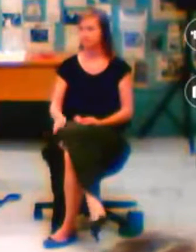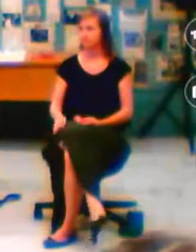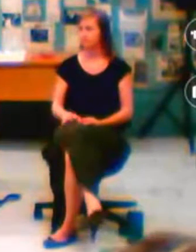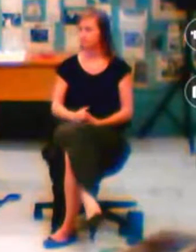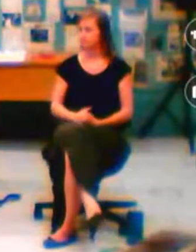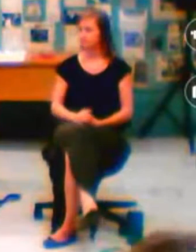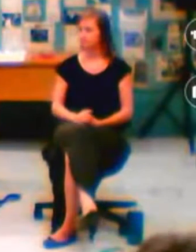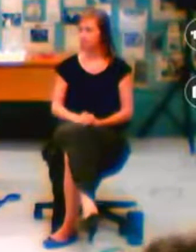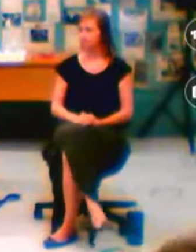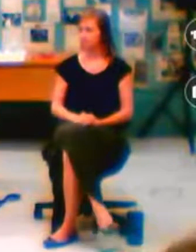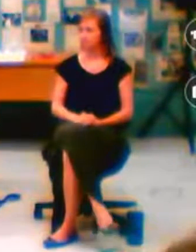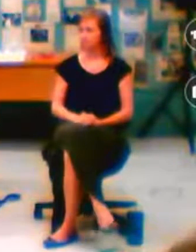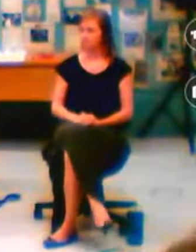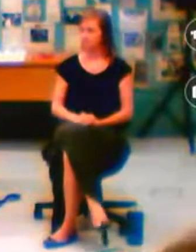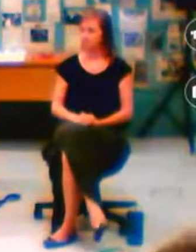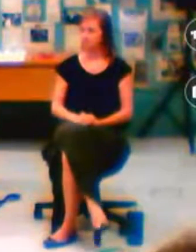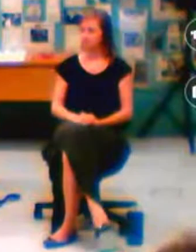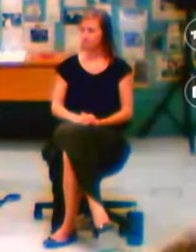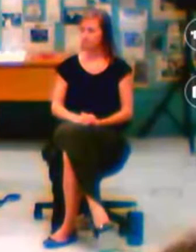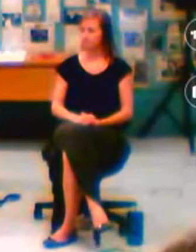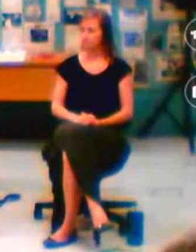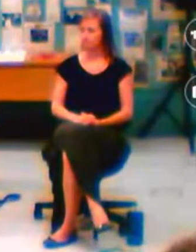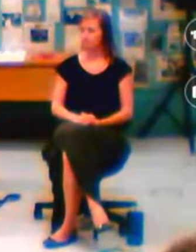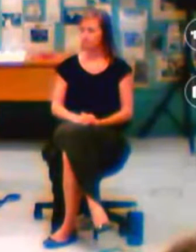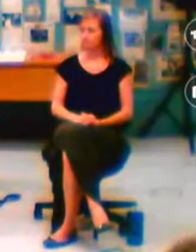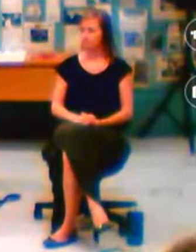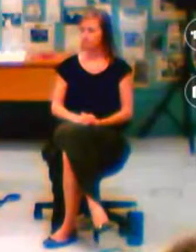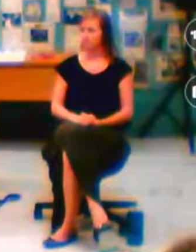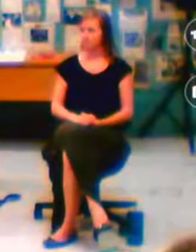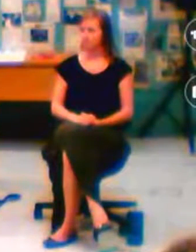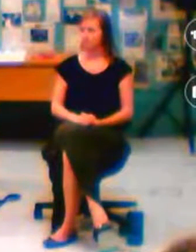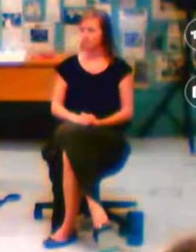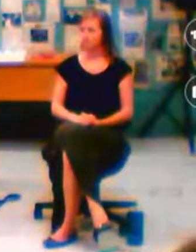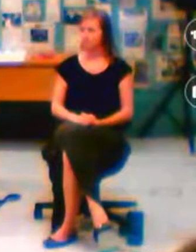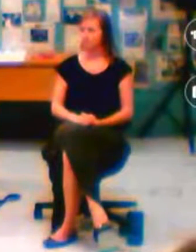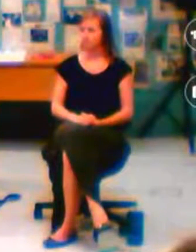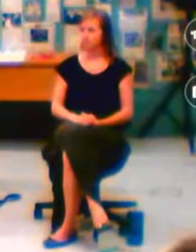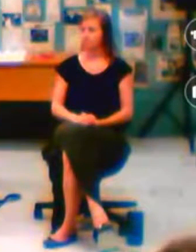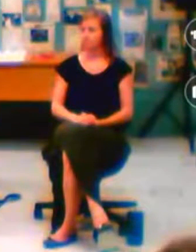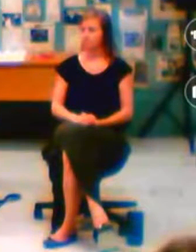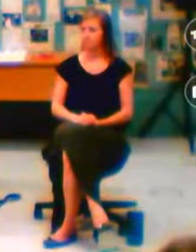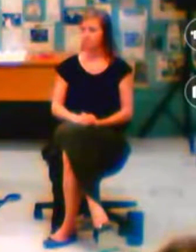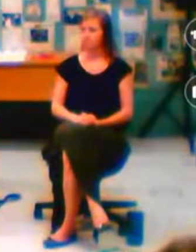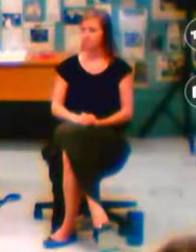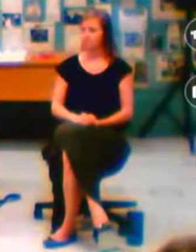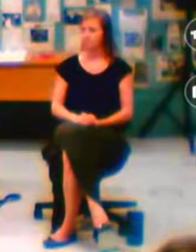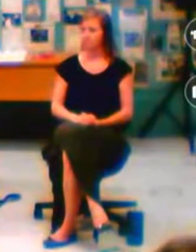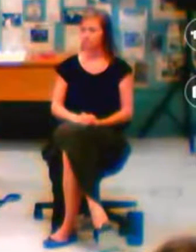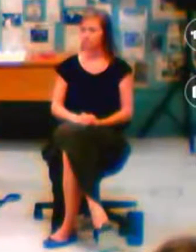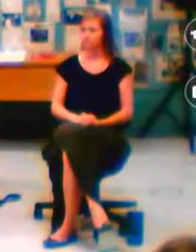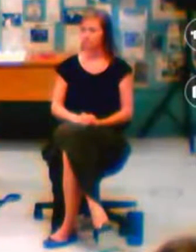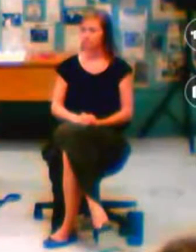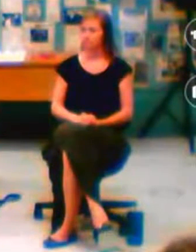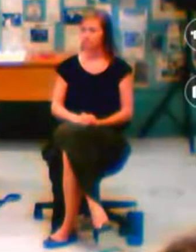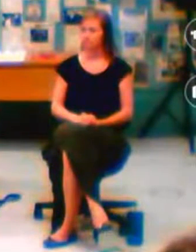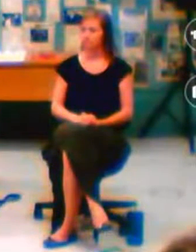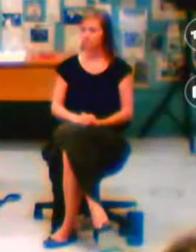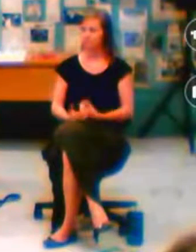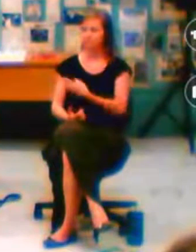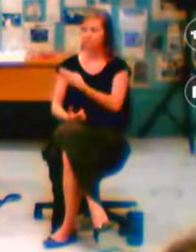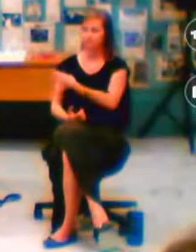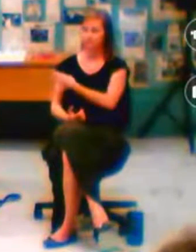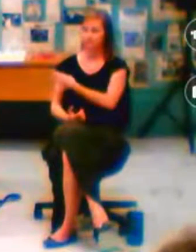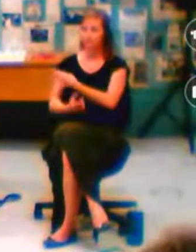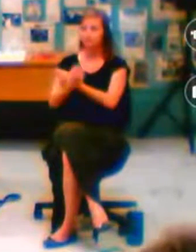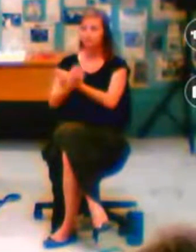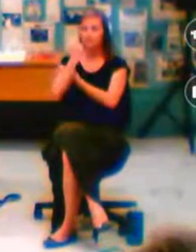So the question is, since Colorado Care, the way the amendment is written, it would not be subject to Tabor, what